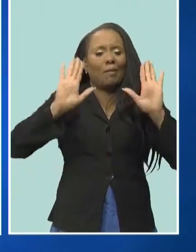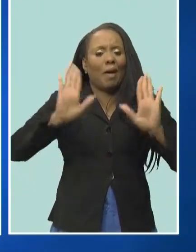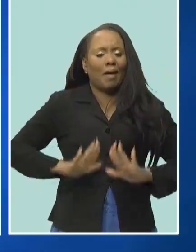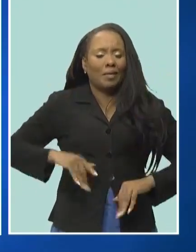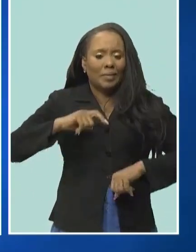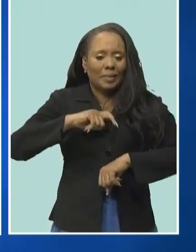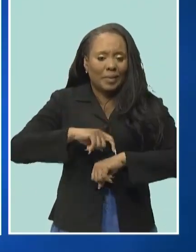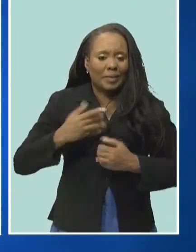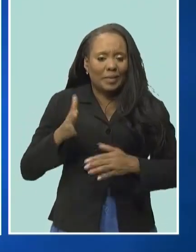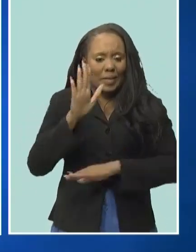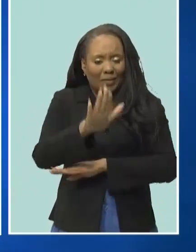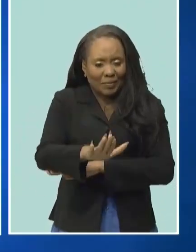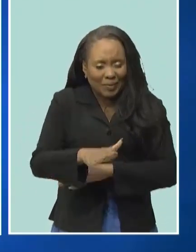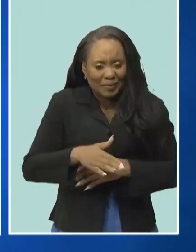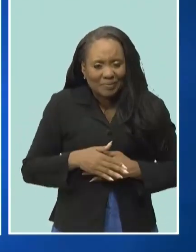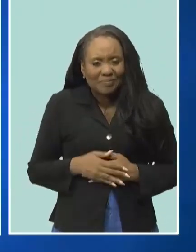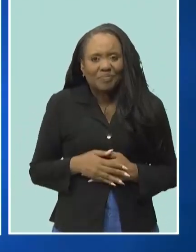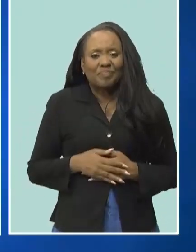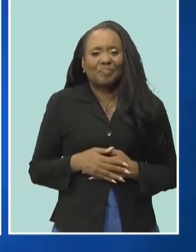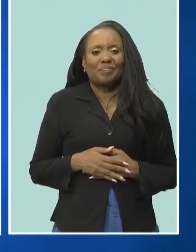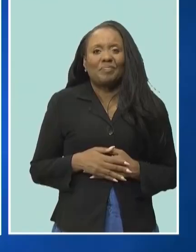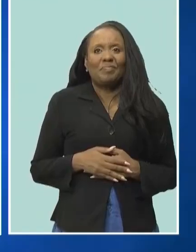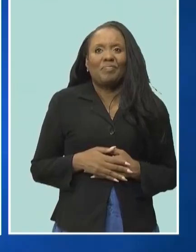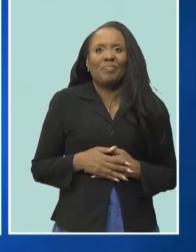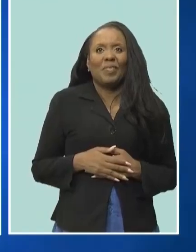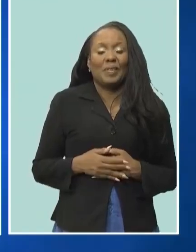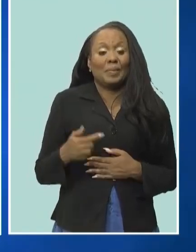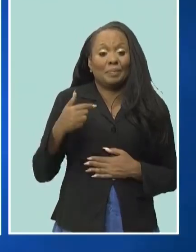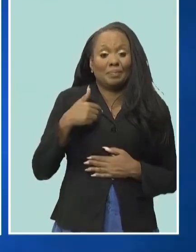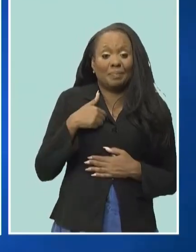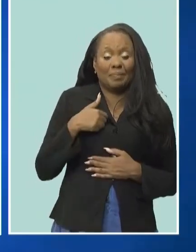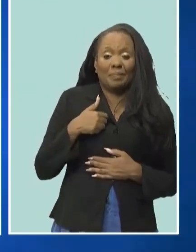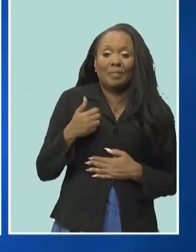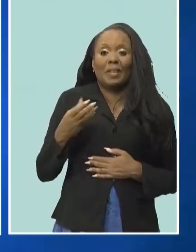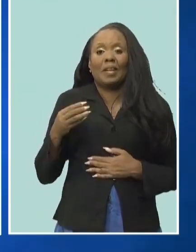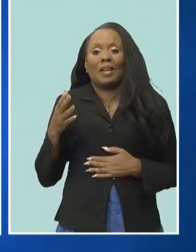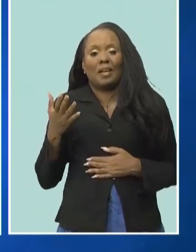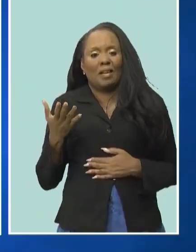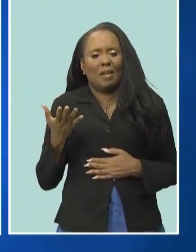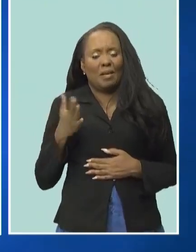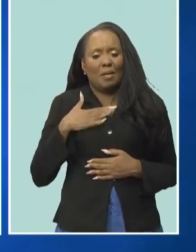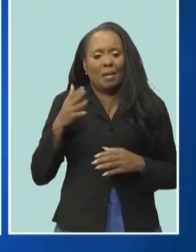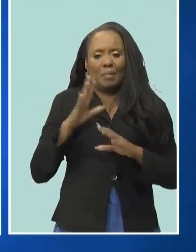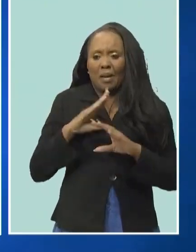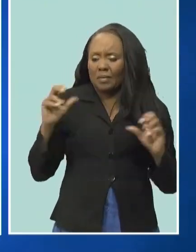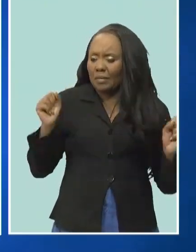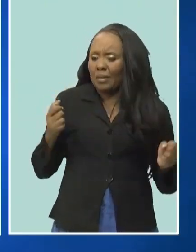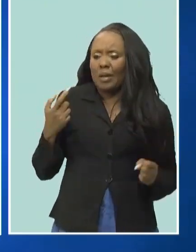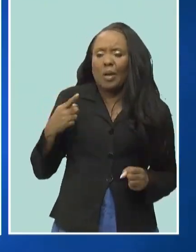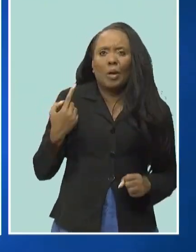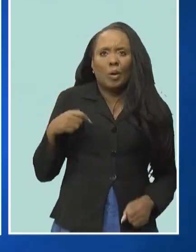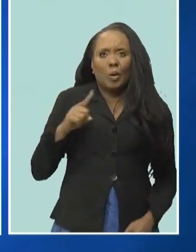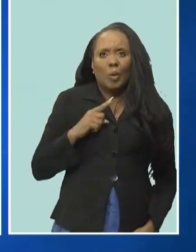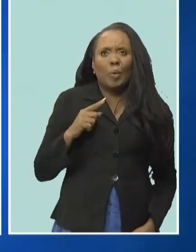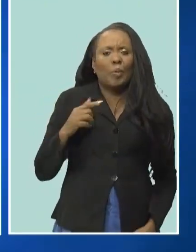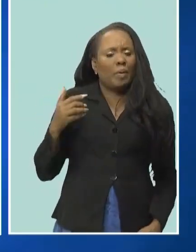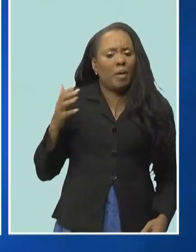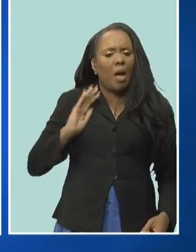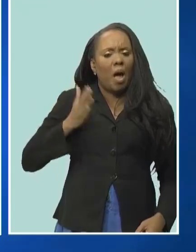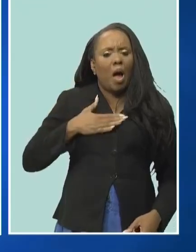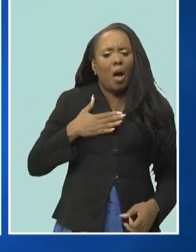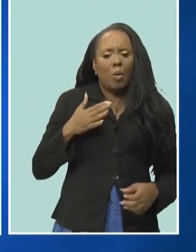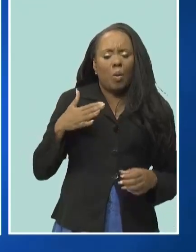afternoon. They're drawing for what part my president and I always refer to as our catchment area, which is